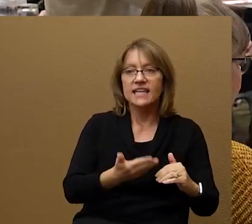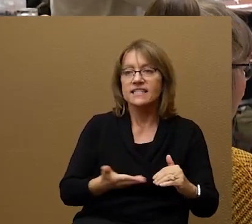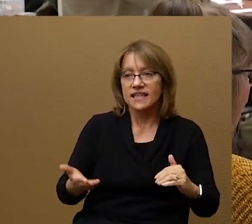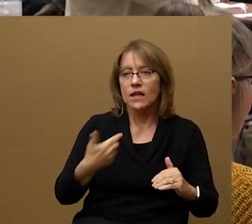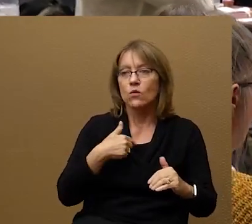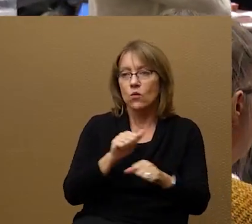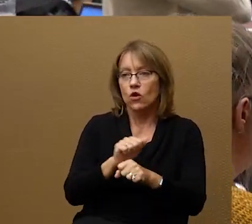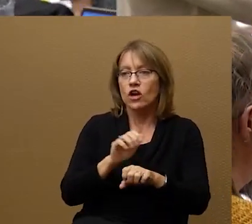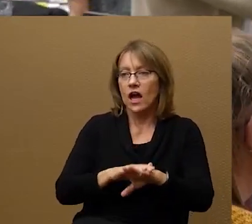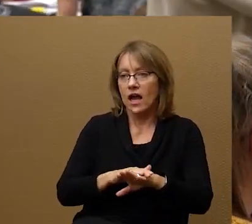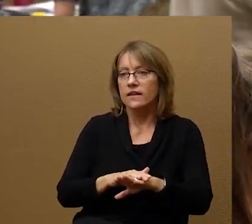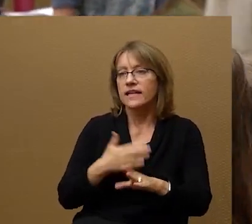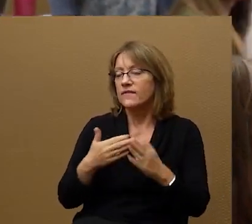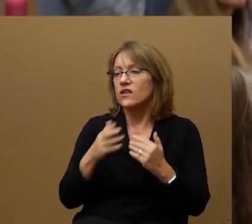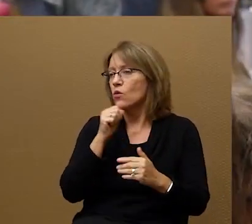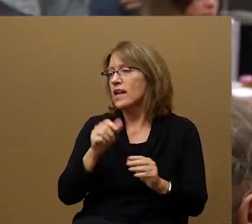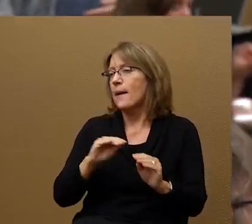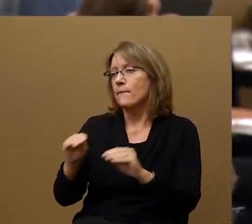this.